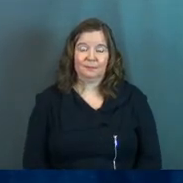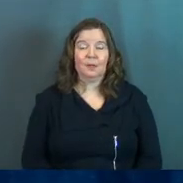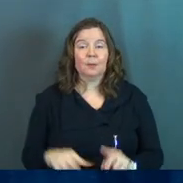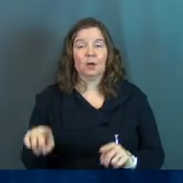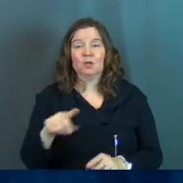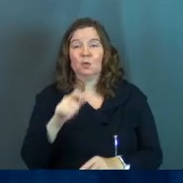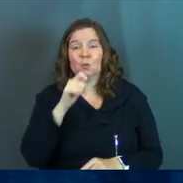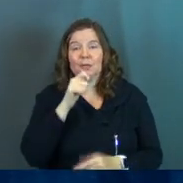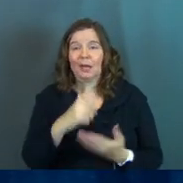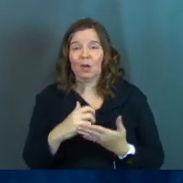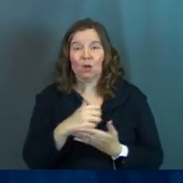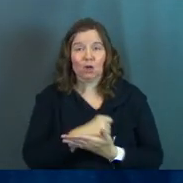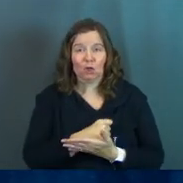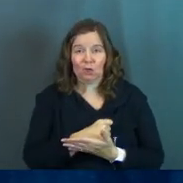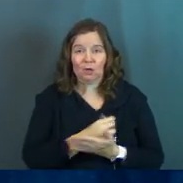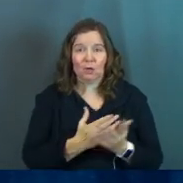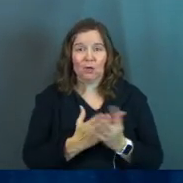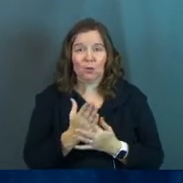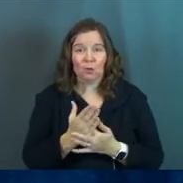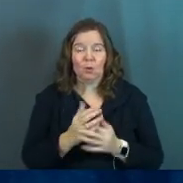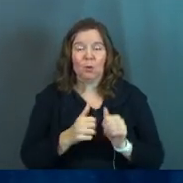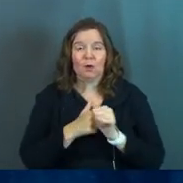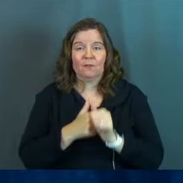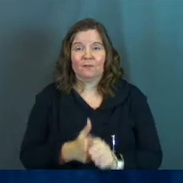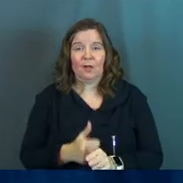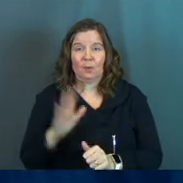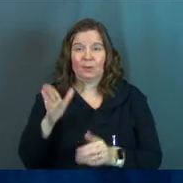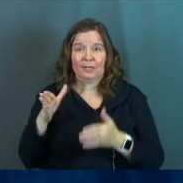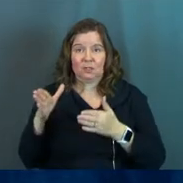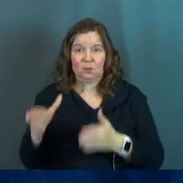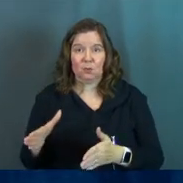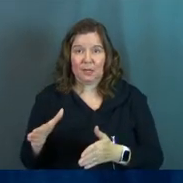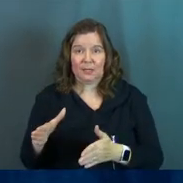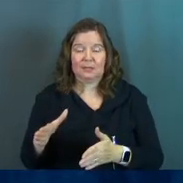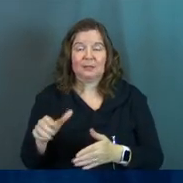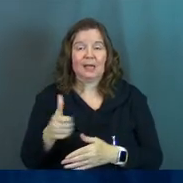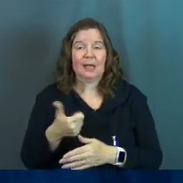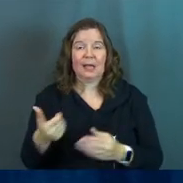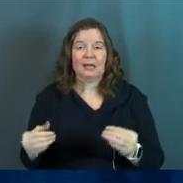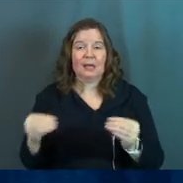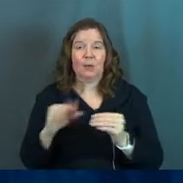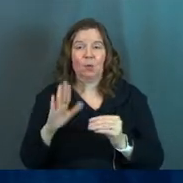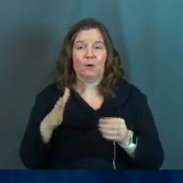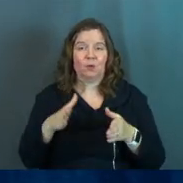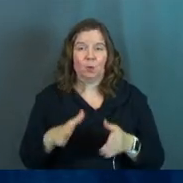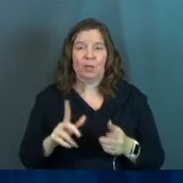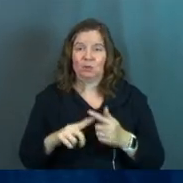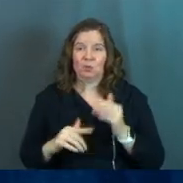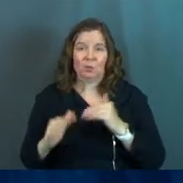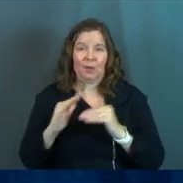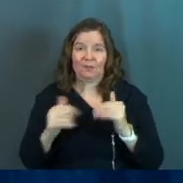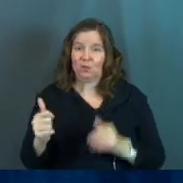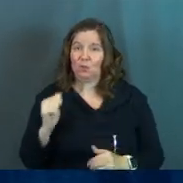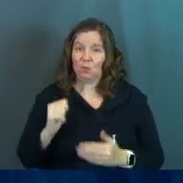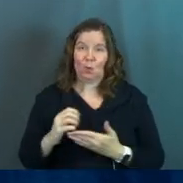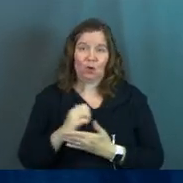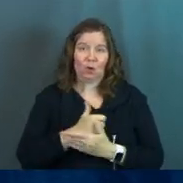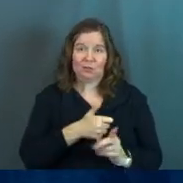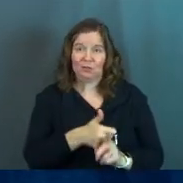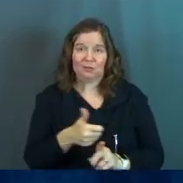But you will not earn through following his ways any more of your way to heaven. You won't earn